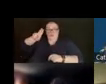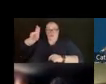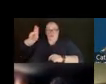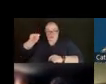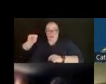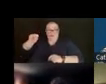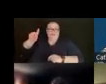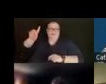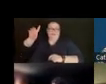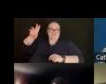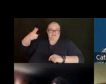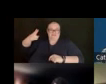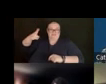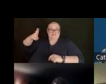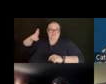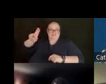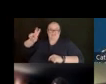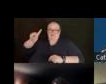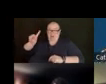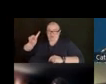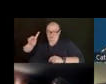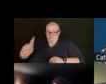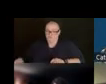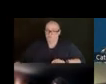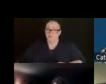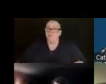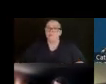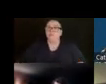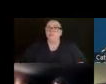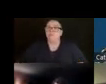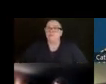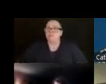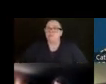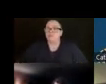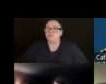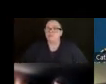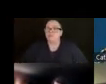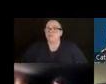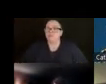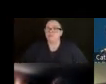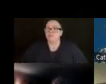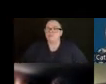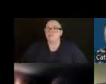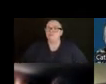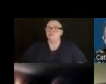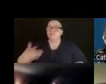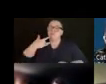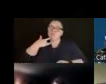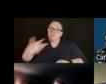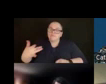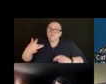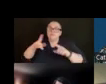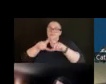made by the organization that issued the voucher, usually a local housing authority.